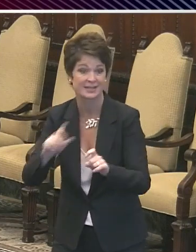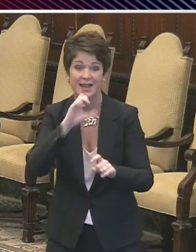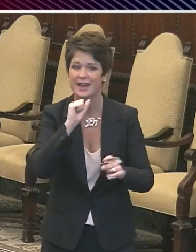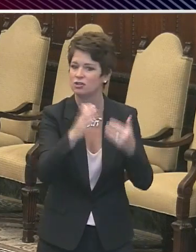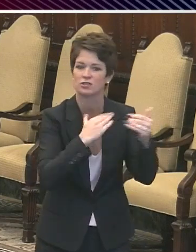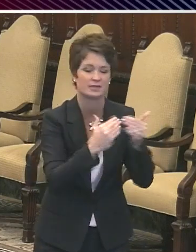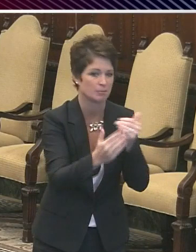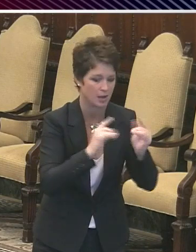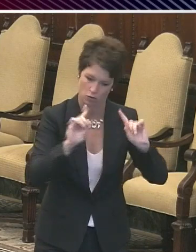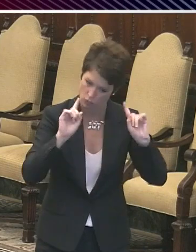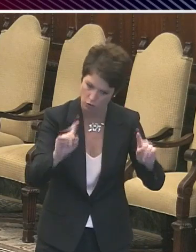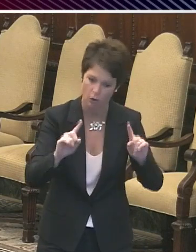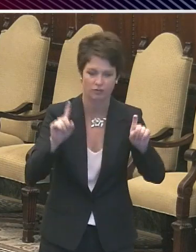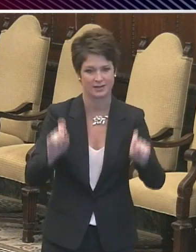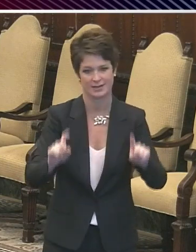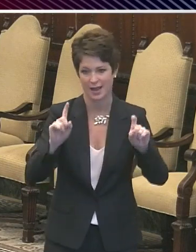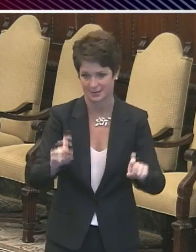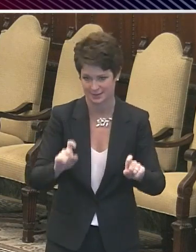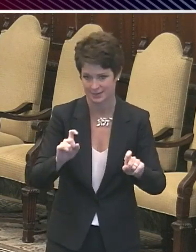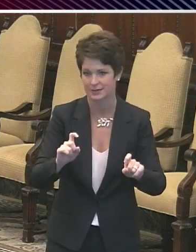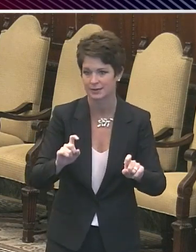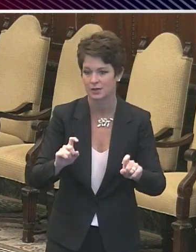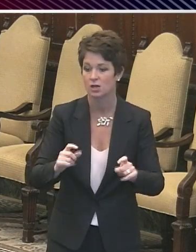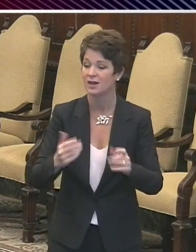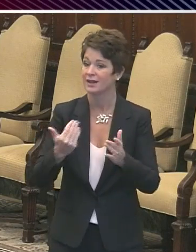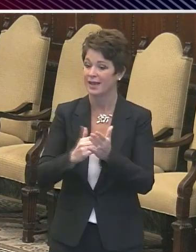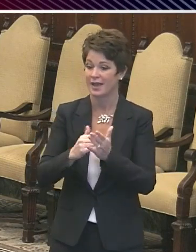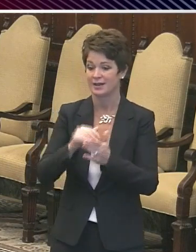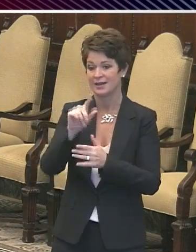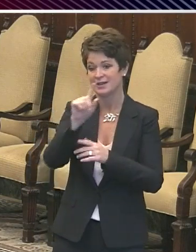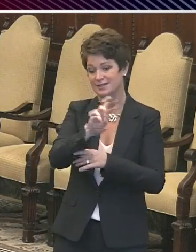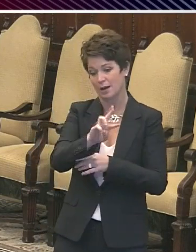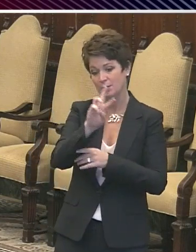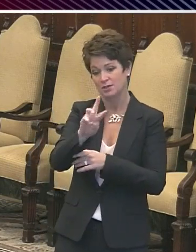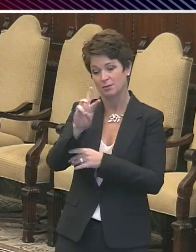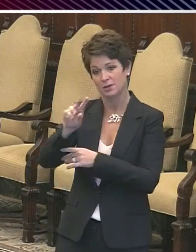tested. So to do that, you go to our new testing site map,